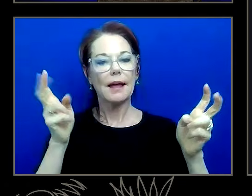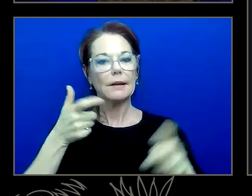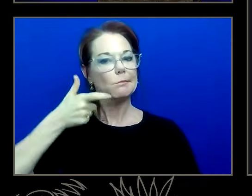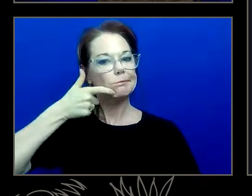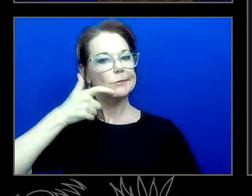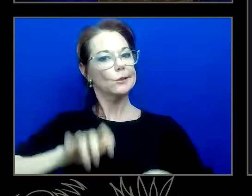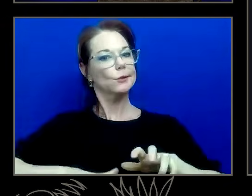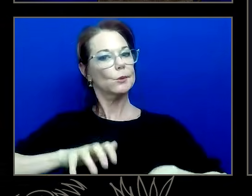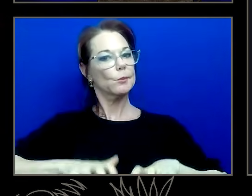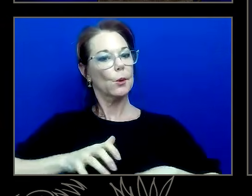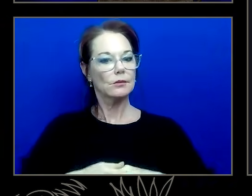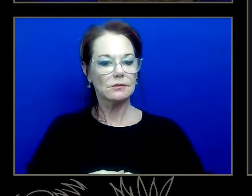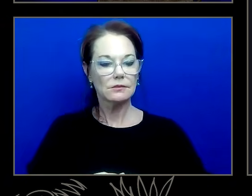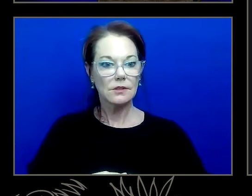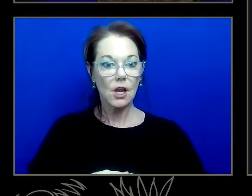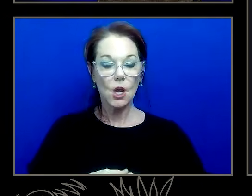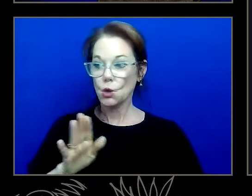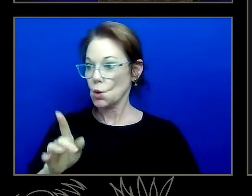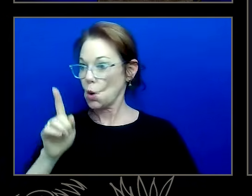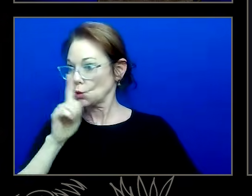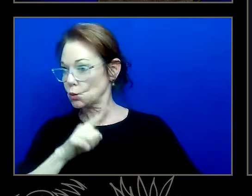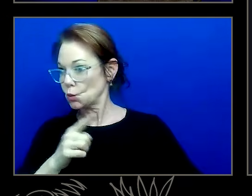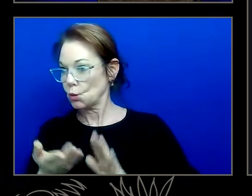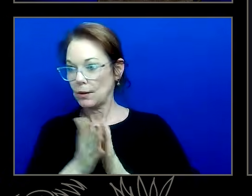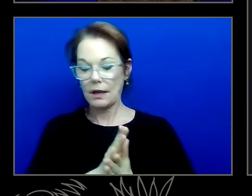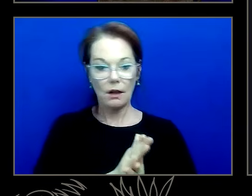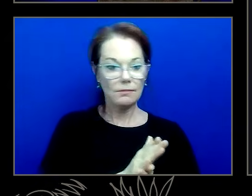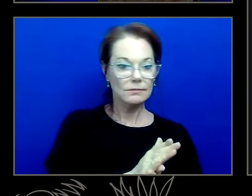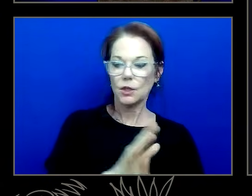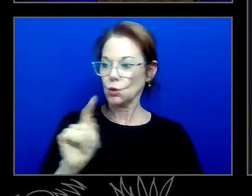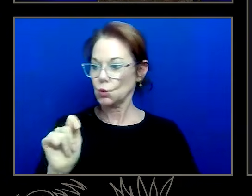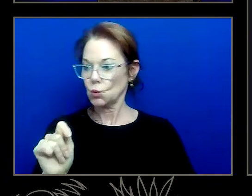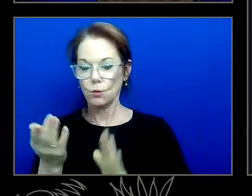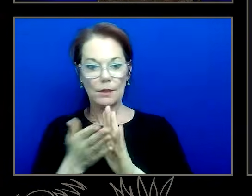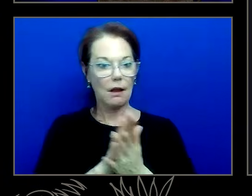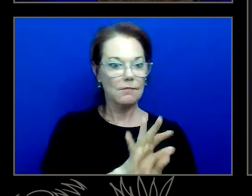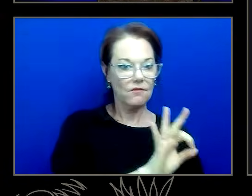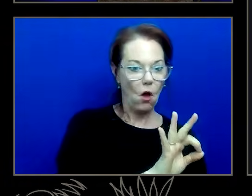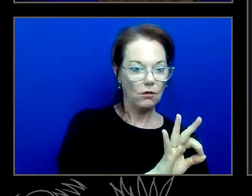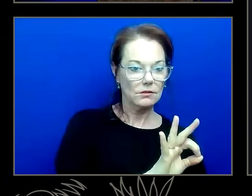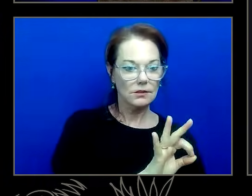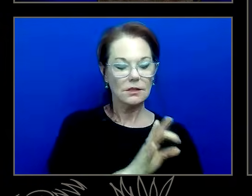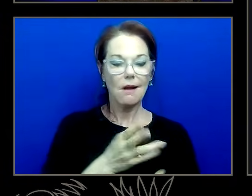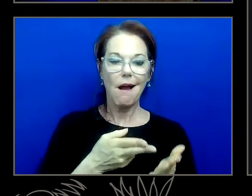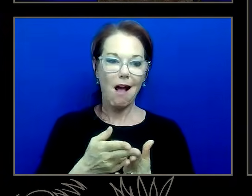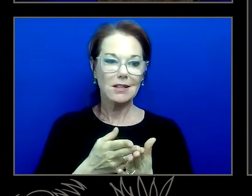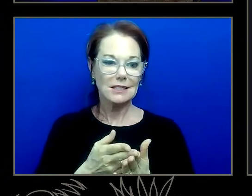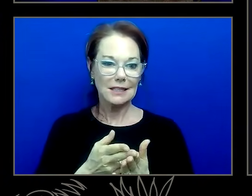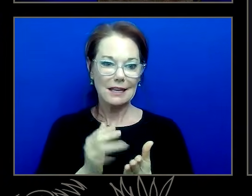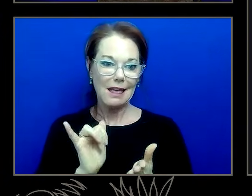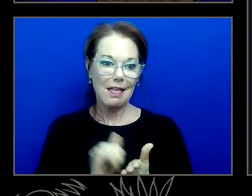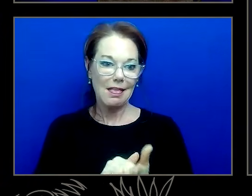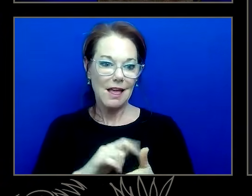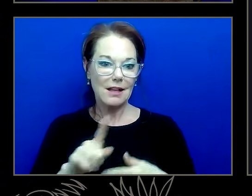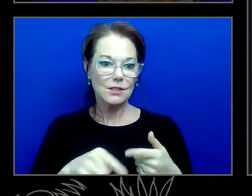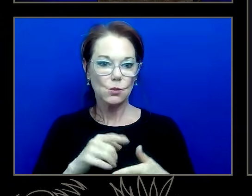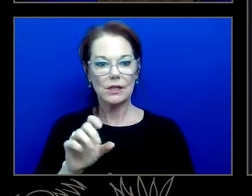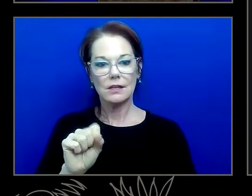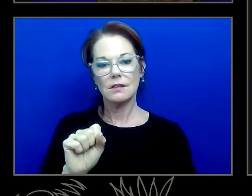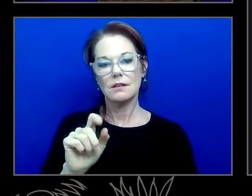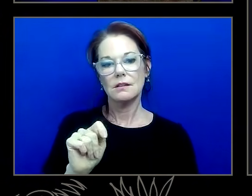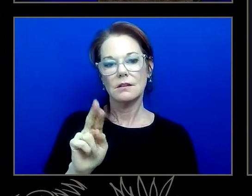to true, some to false, essentially getting the right Boolean to have the right value. And honestly, that's where string enums come in.